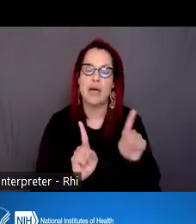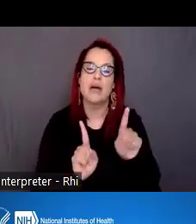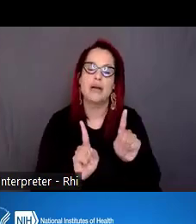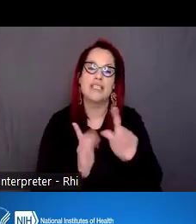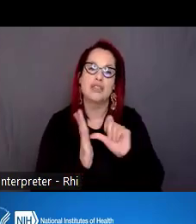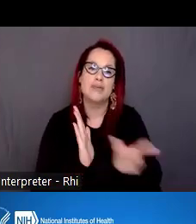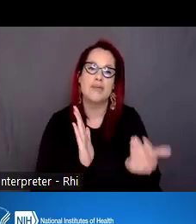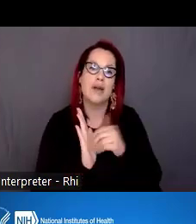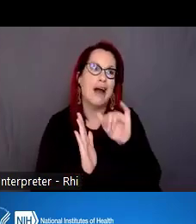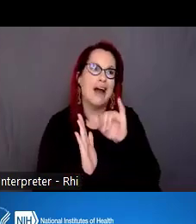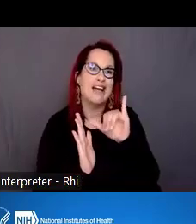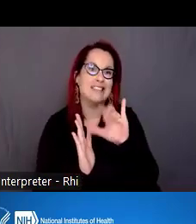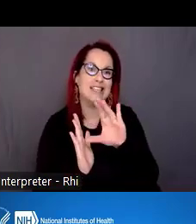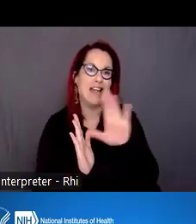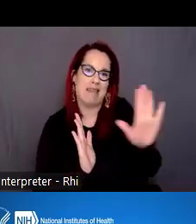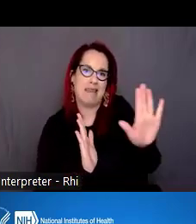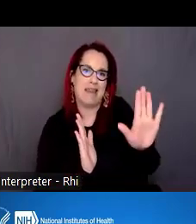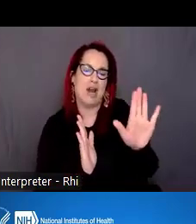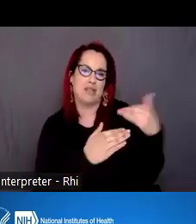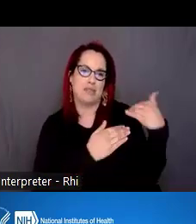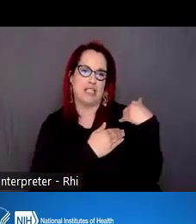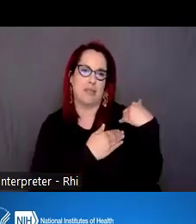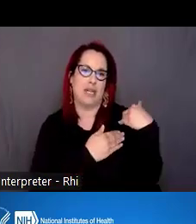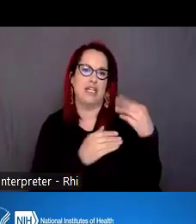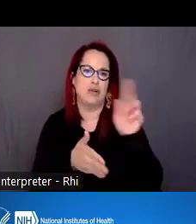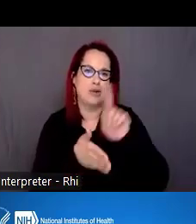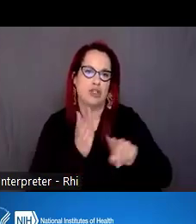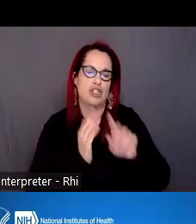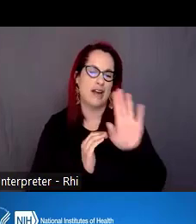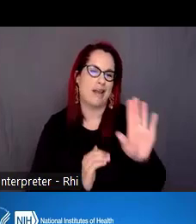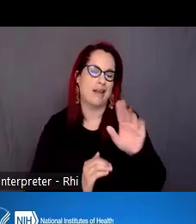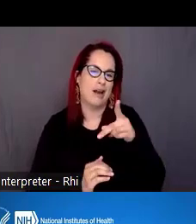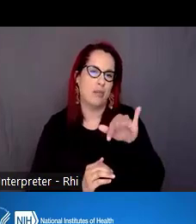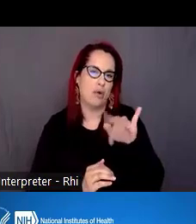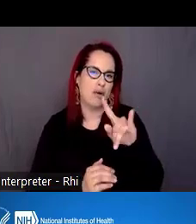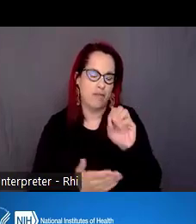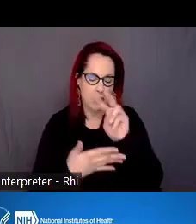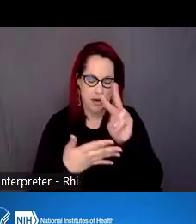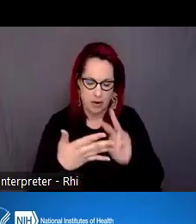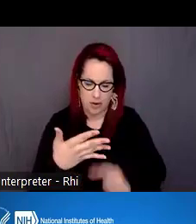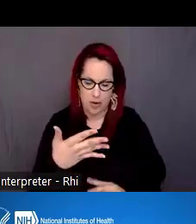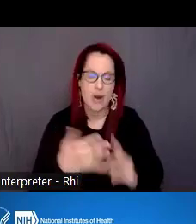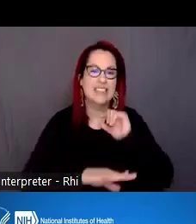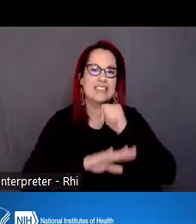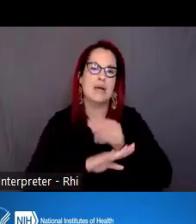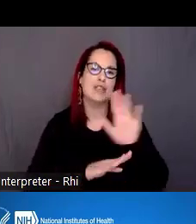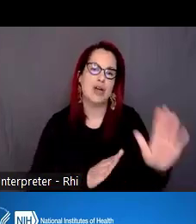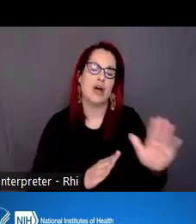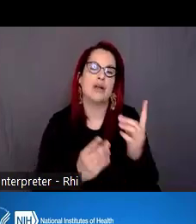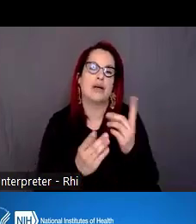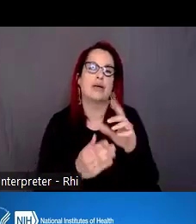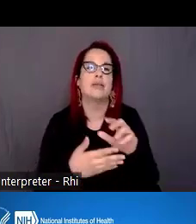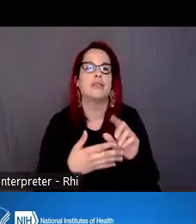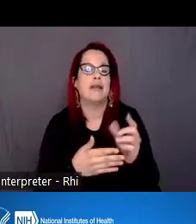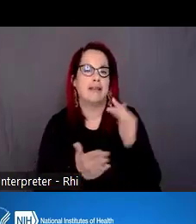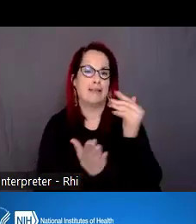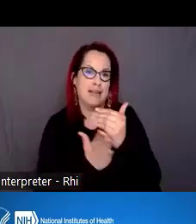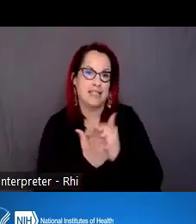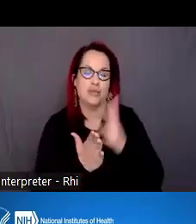to look at their portfolio and establish in their list and on their to-do list the NOFOs that will need